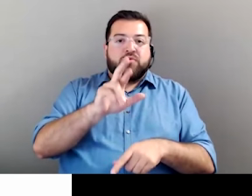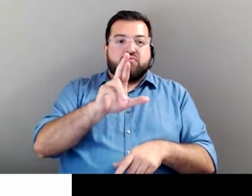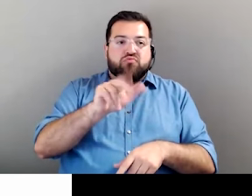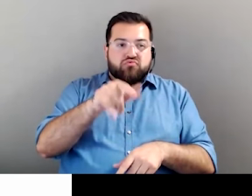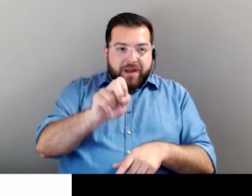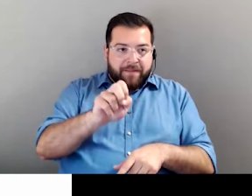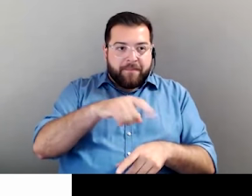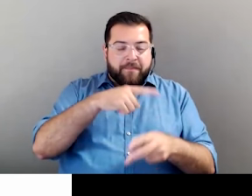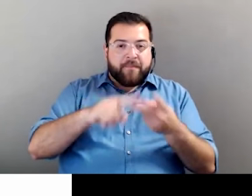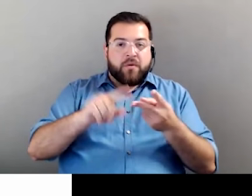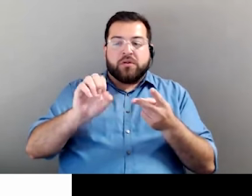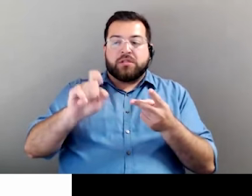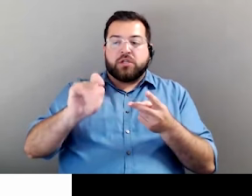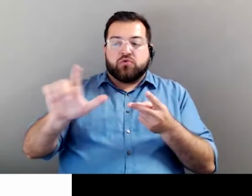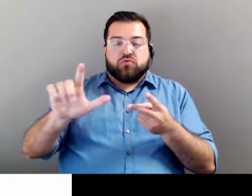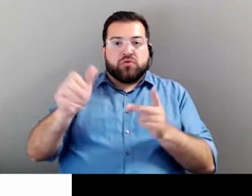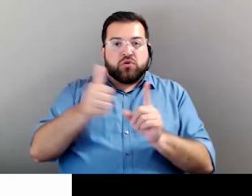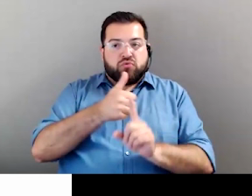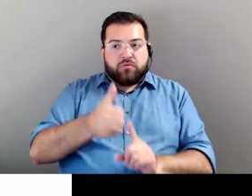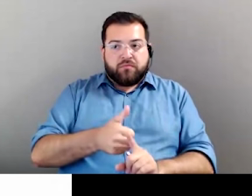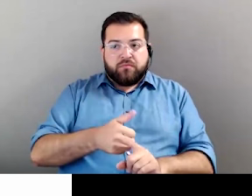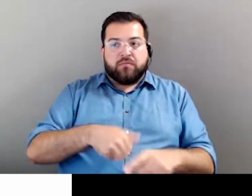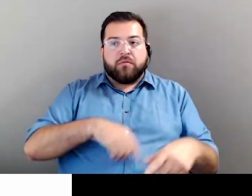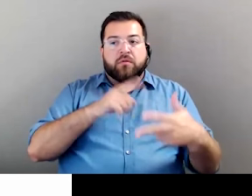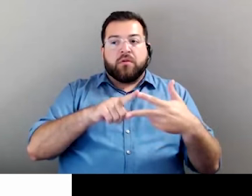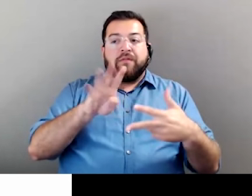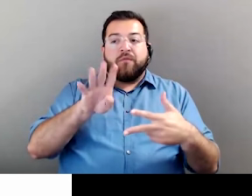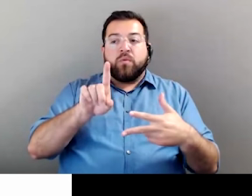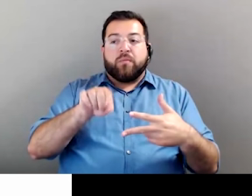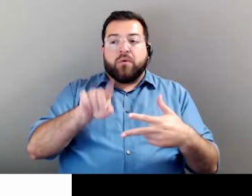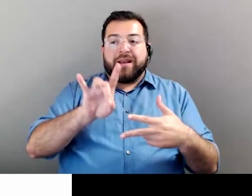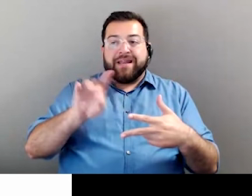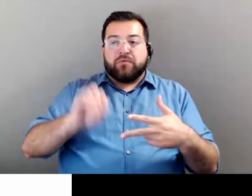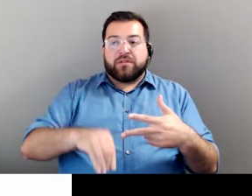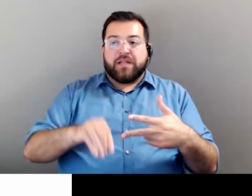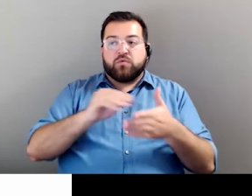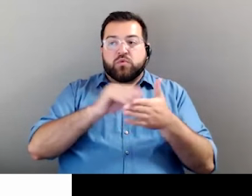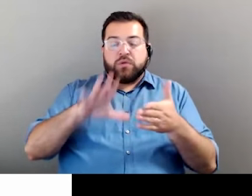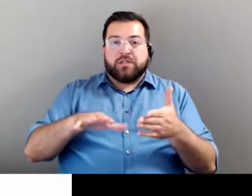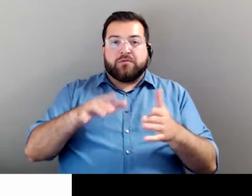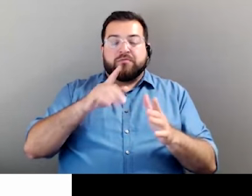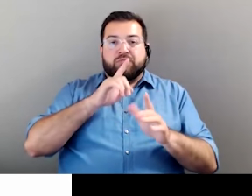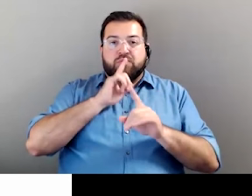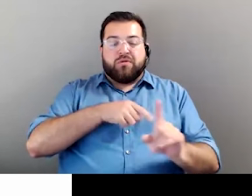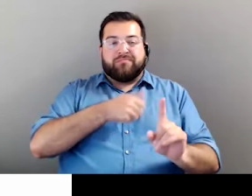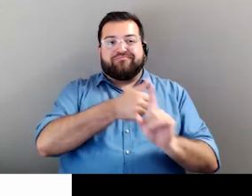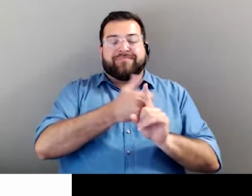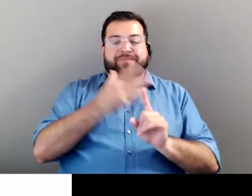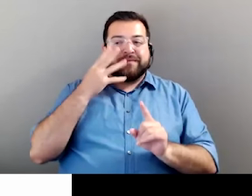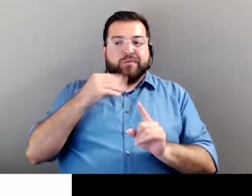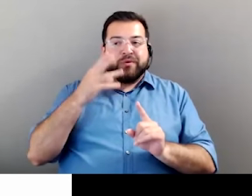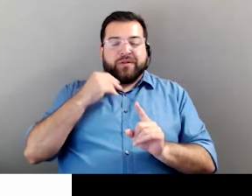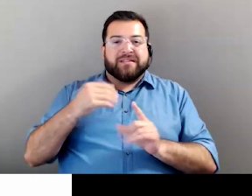41.8% of students reported experiencing at least one sexually harassing behavior since enrollment.